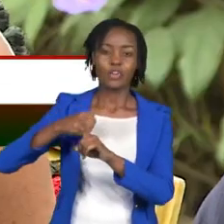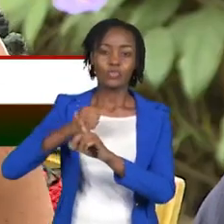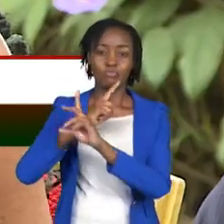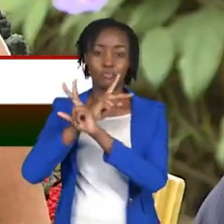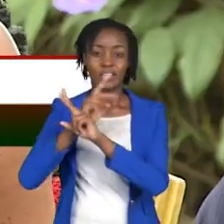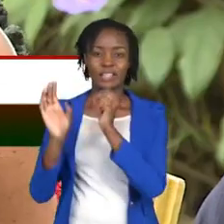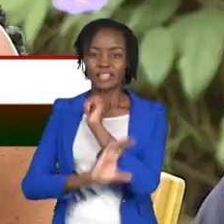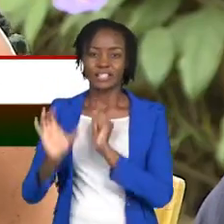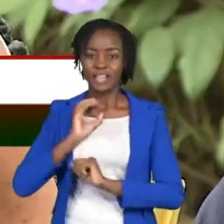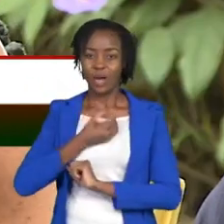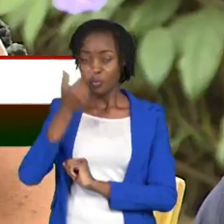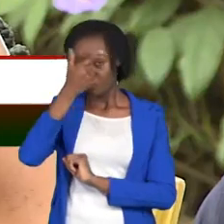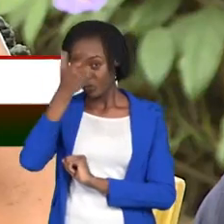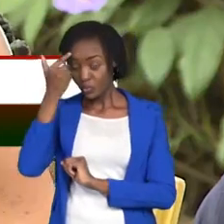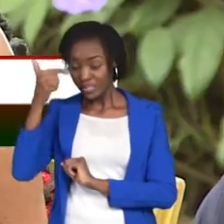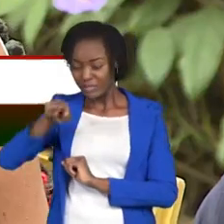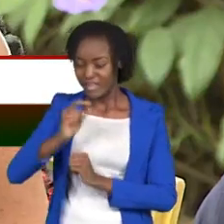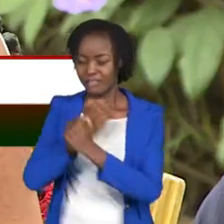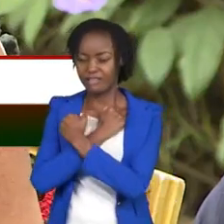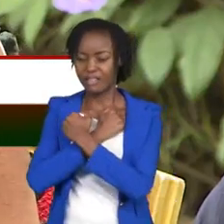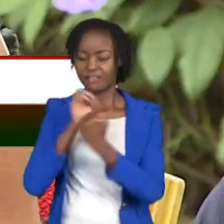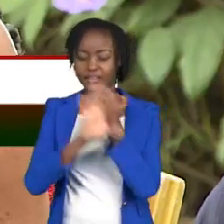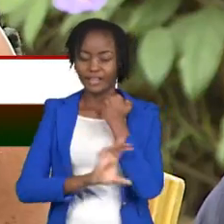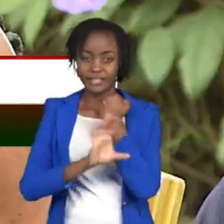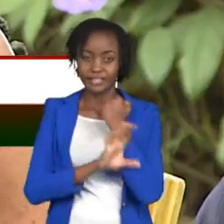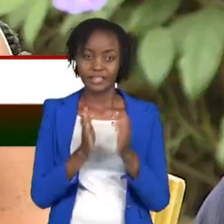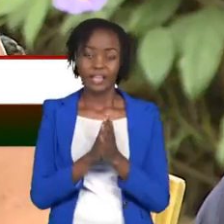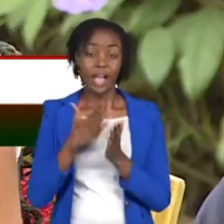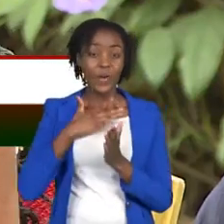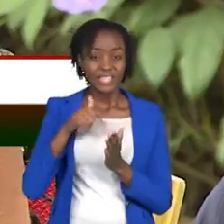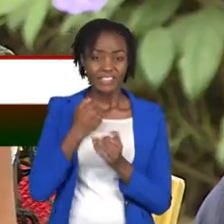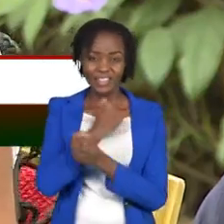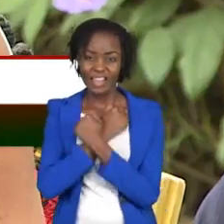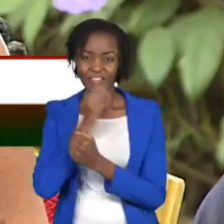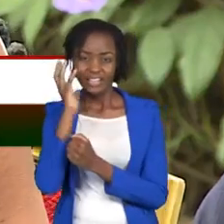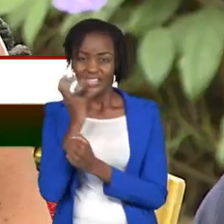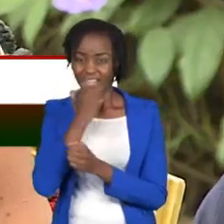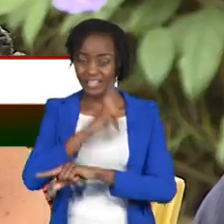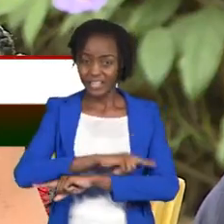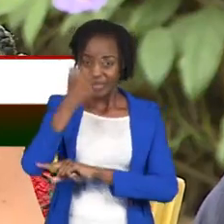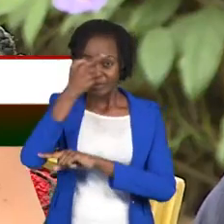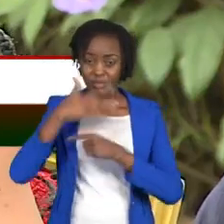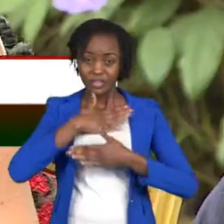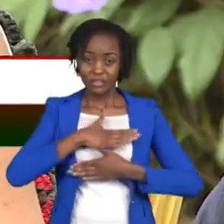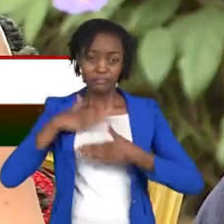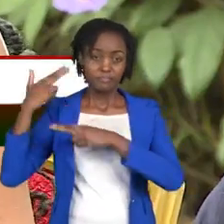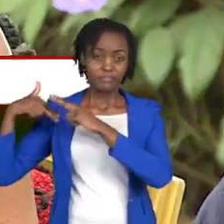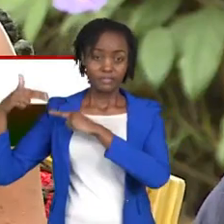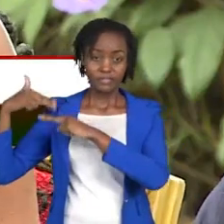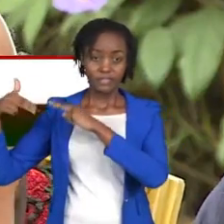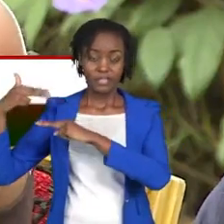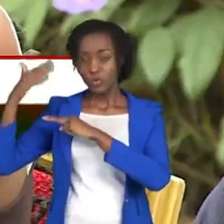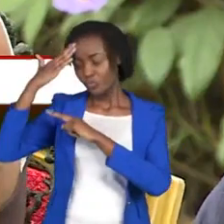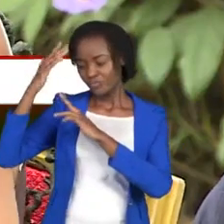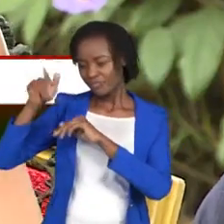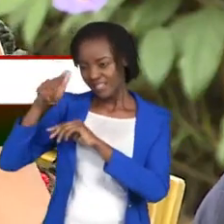country. They loved Kenya. And that was why we had Kenyatta Day in the first place, that we appreciate history in order for us to rectify the mistakes